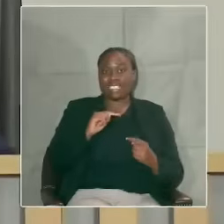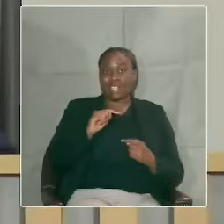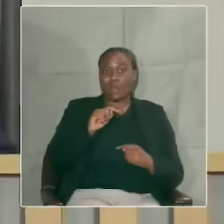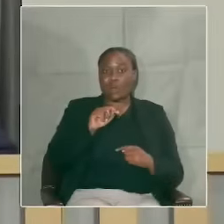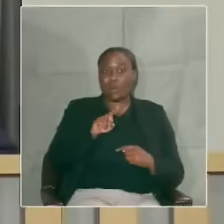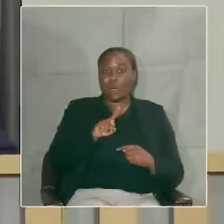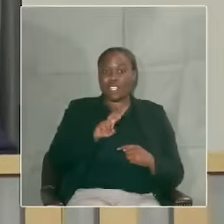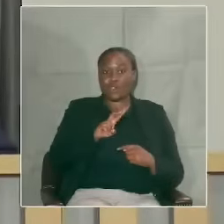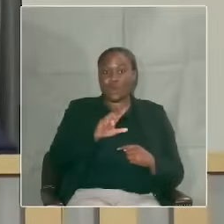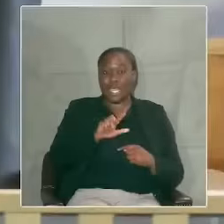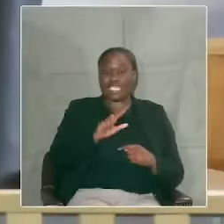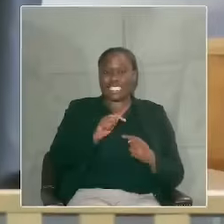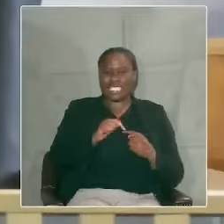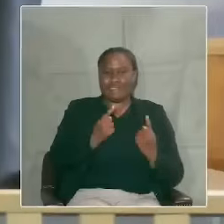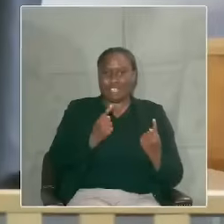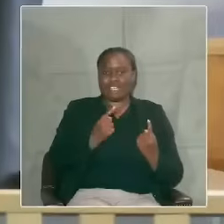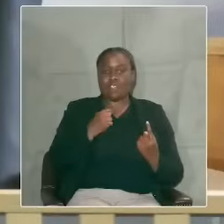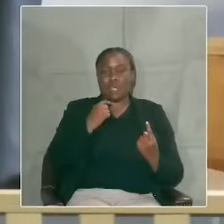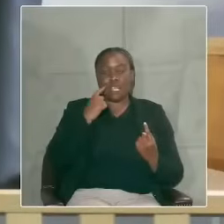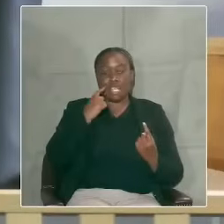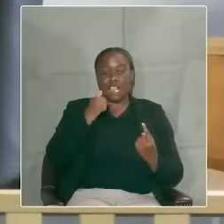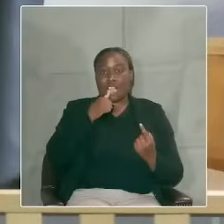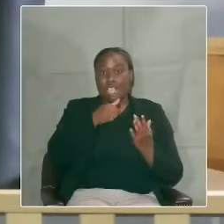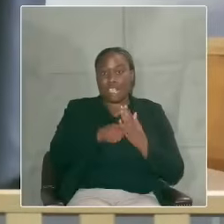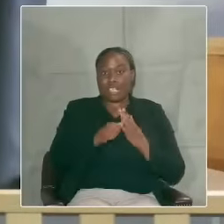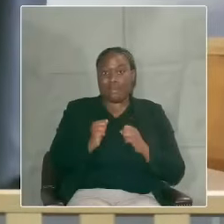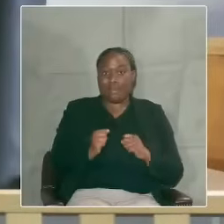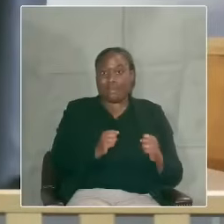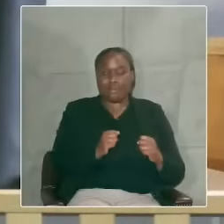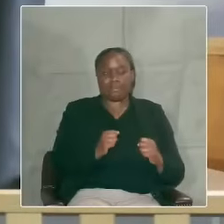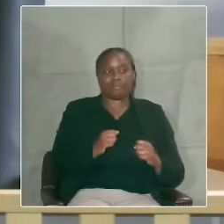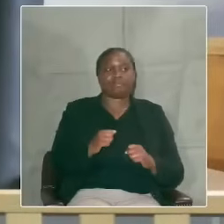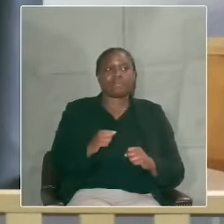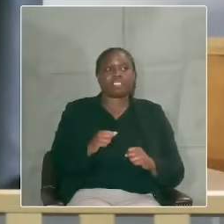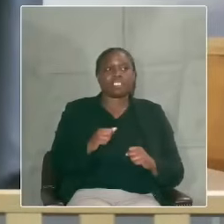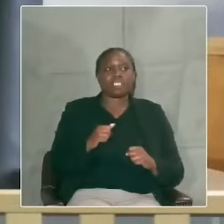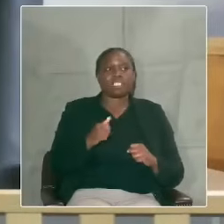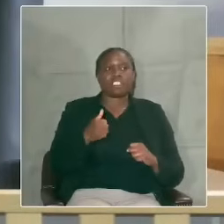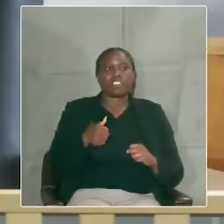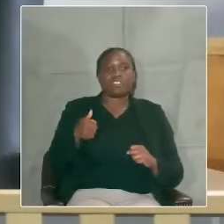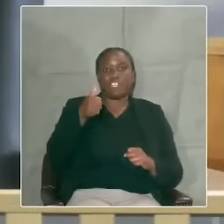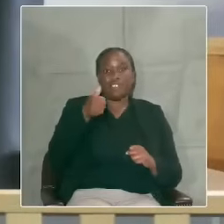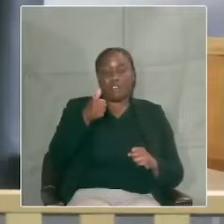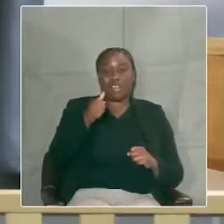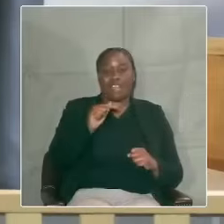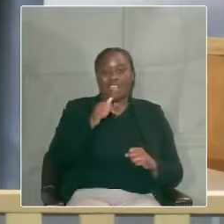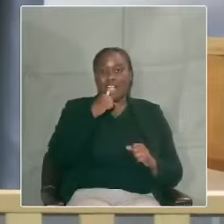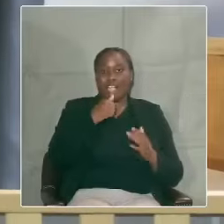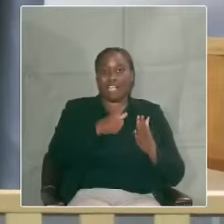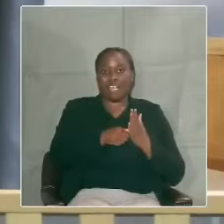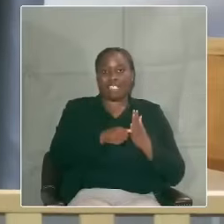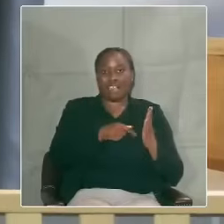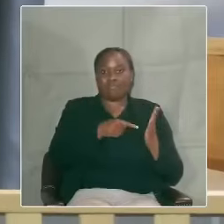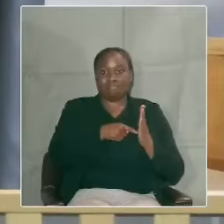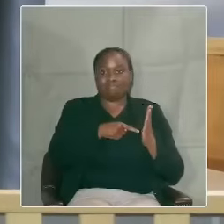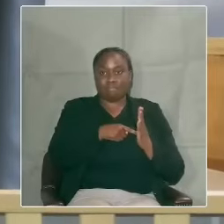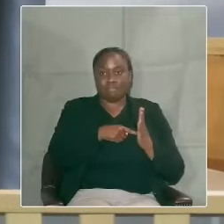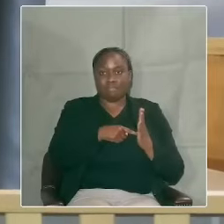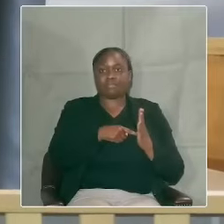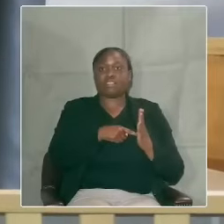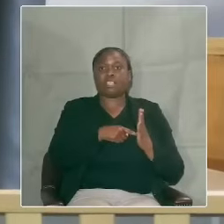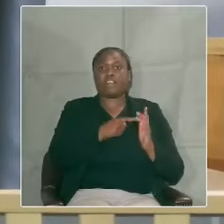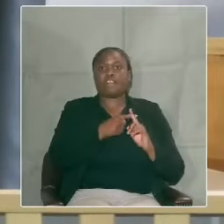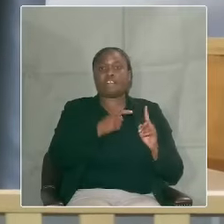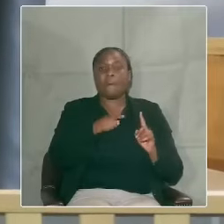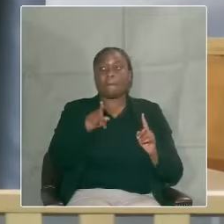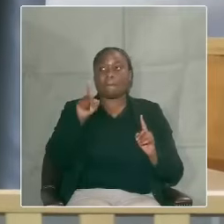different discussion, so maybe still on this letter. General, this letter from